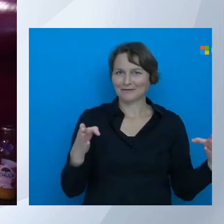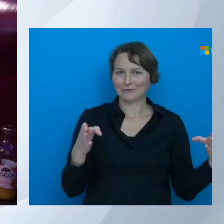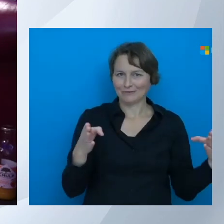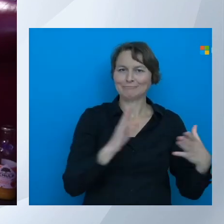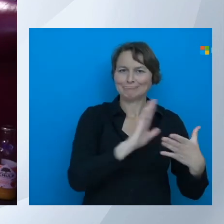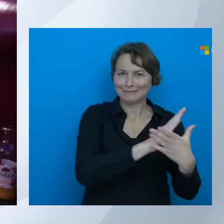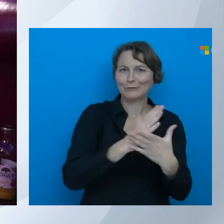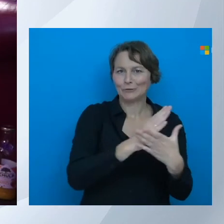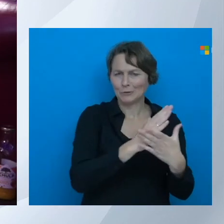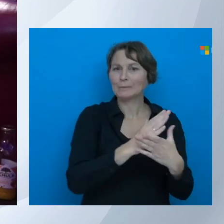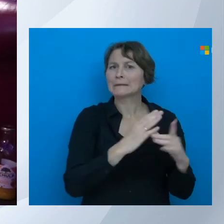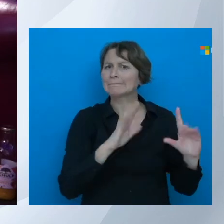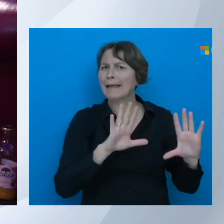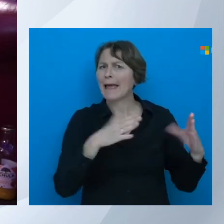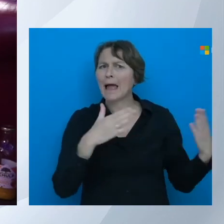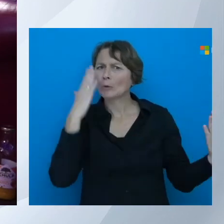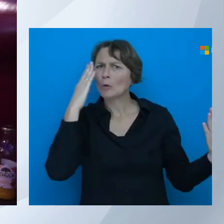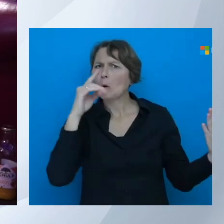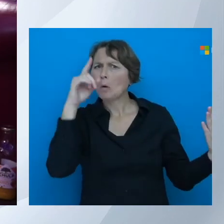by the hand